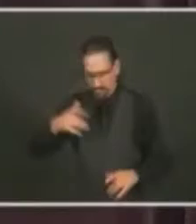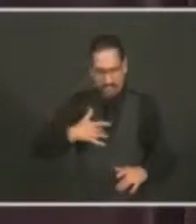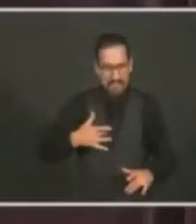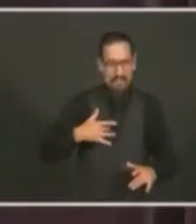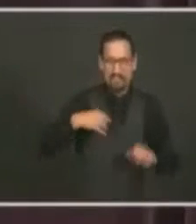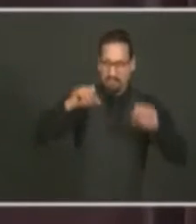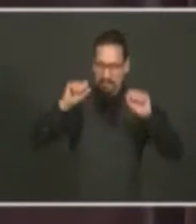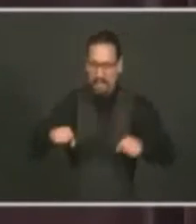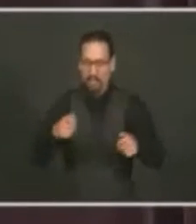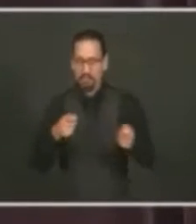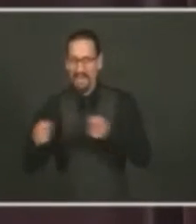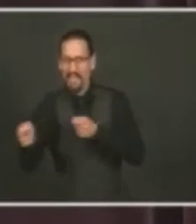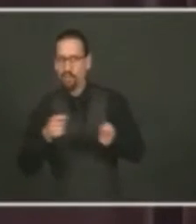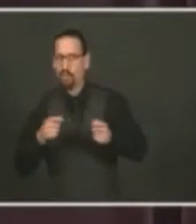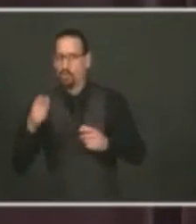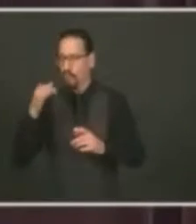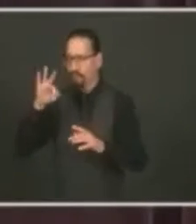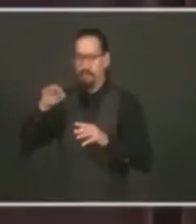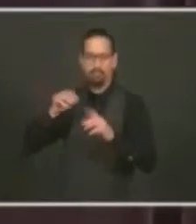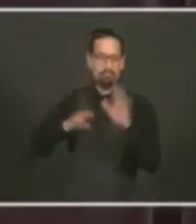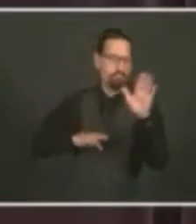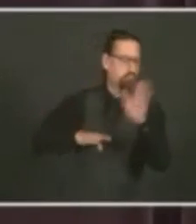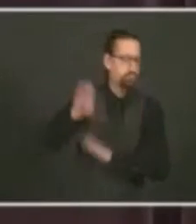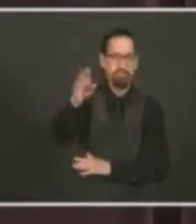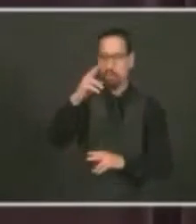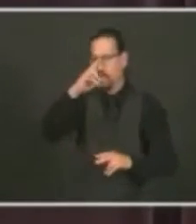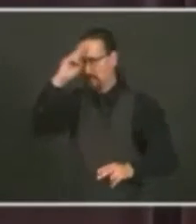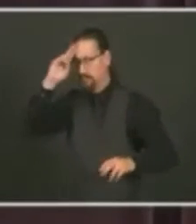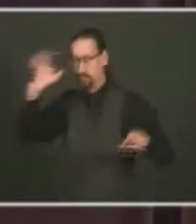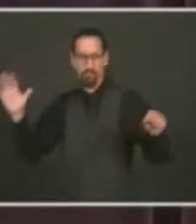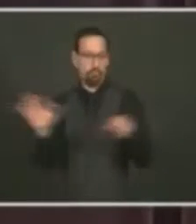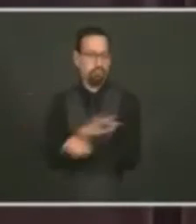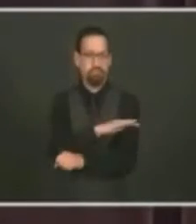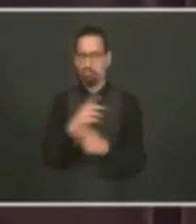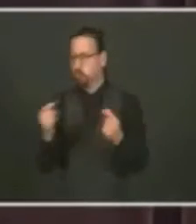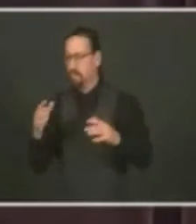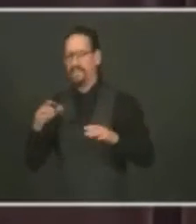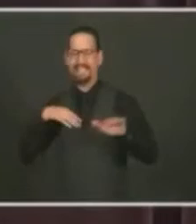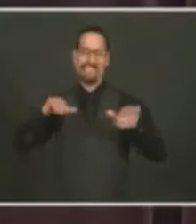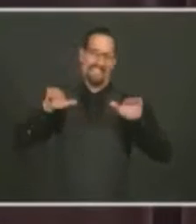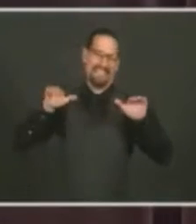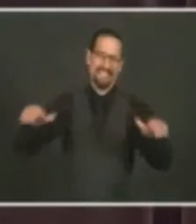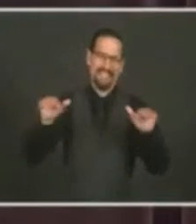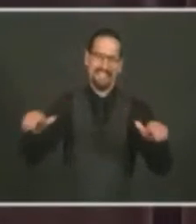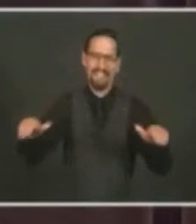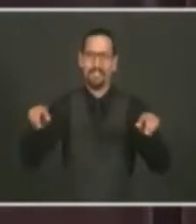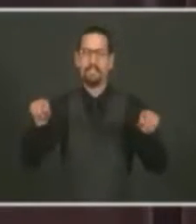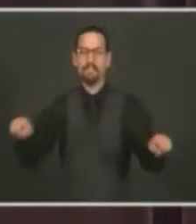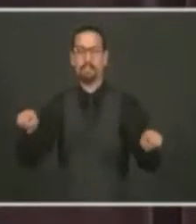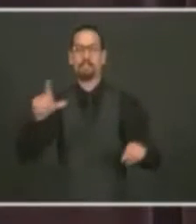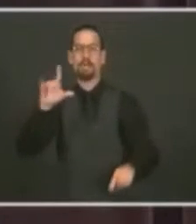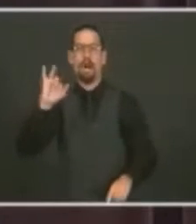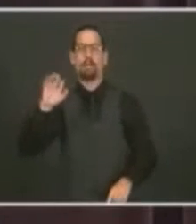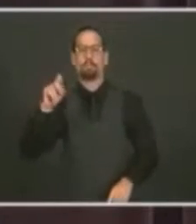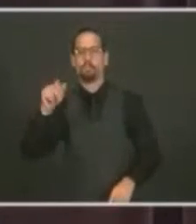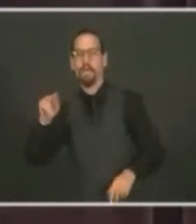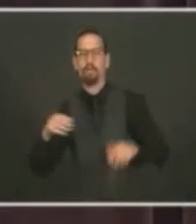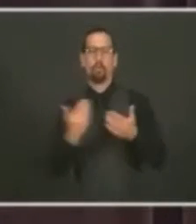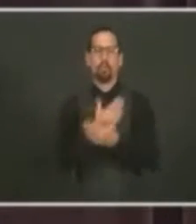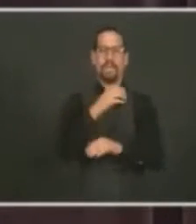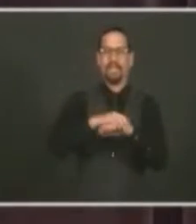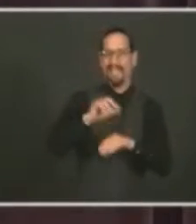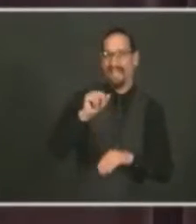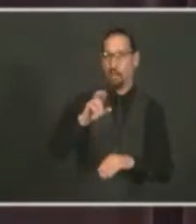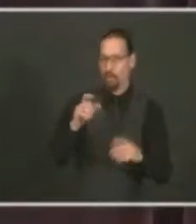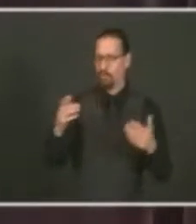overall, Rhode Island National Guard, the Governor's Office, the Rhode Island Department of Health staff,